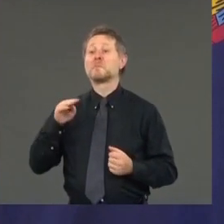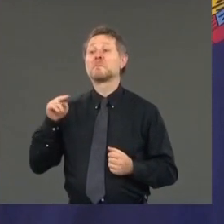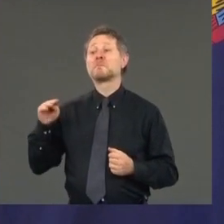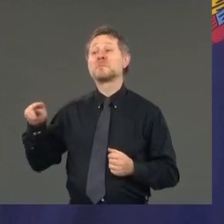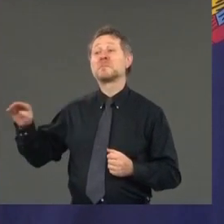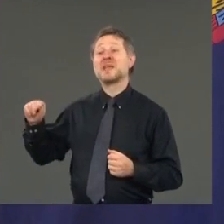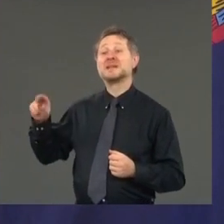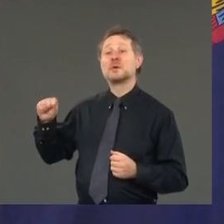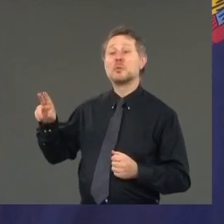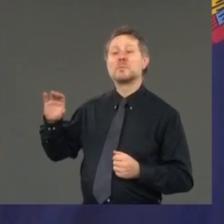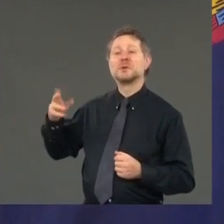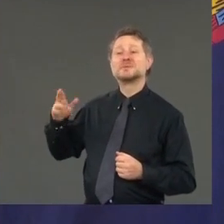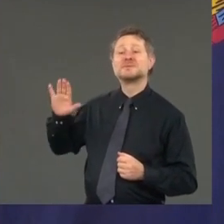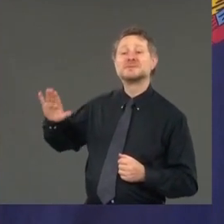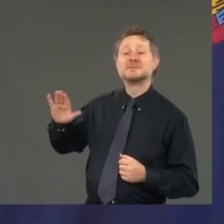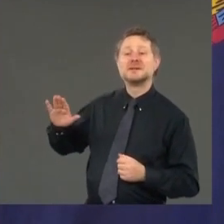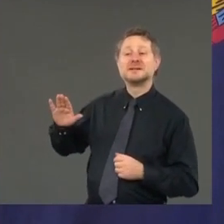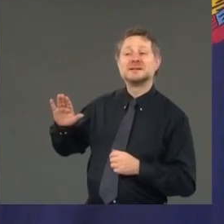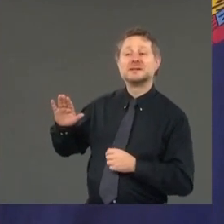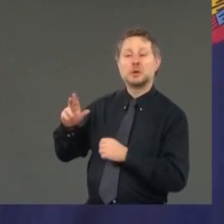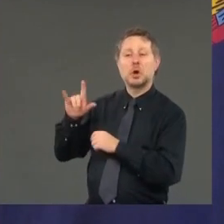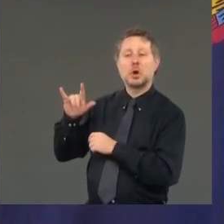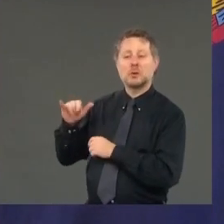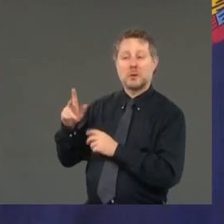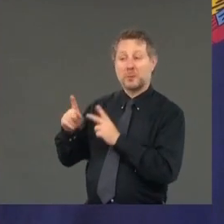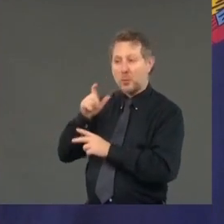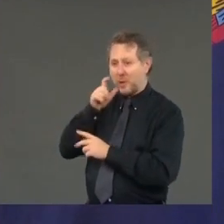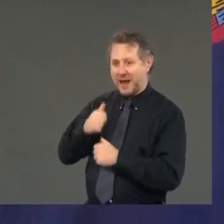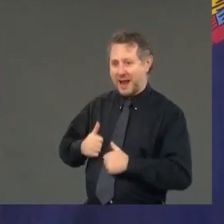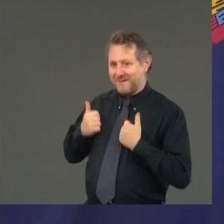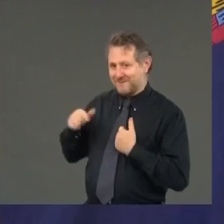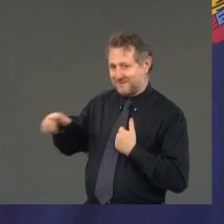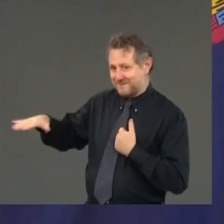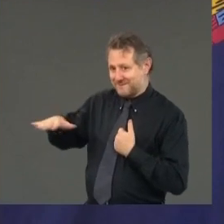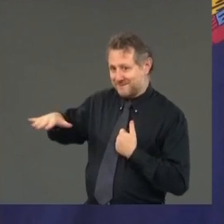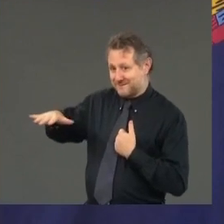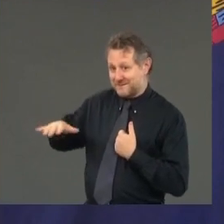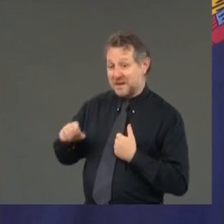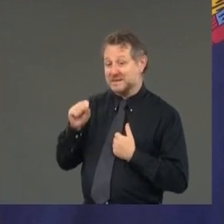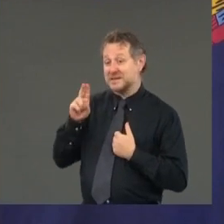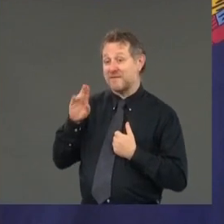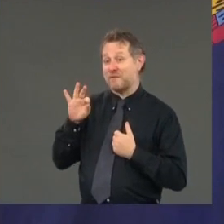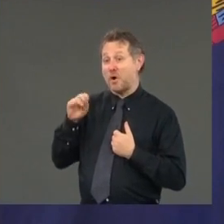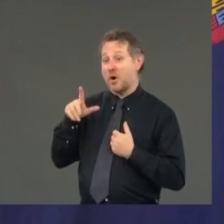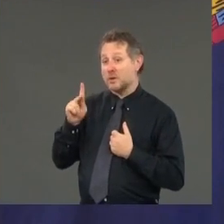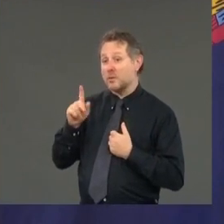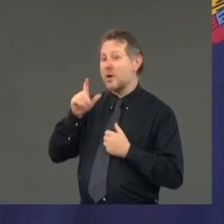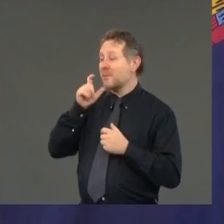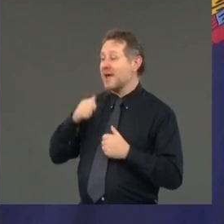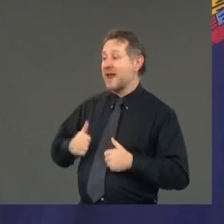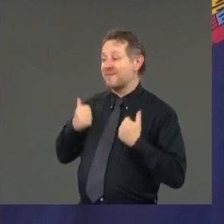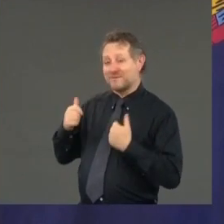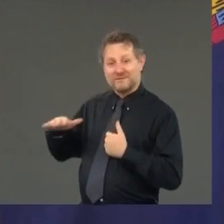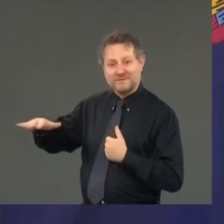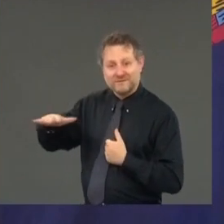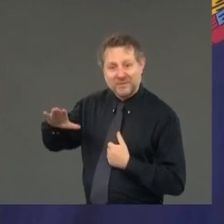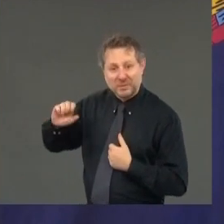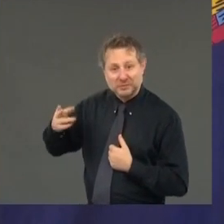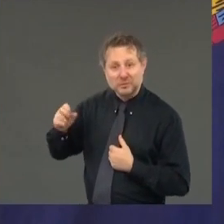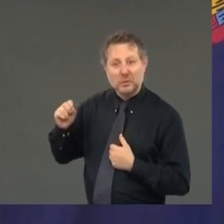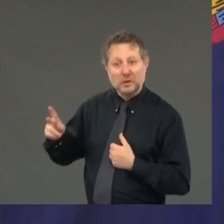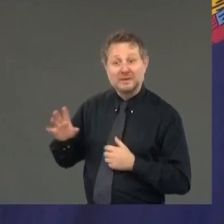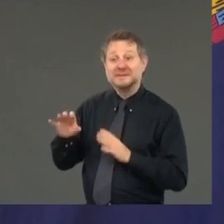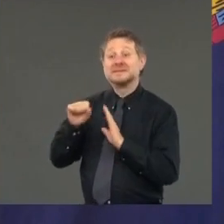Nassau residents only. And Suffolk beaches are for Suffolk residents only. So you'll have more demand on the state